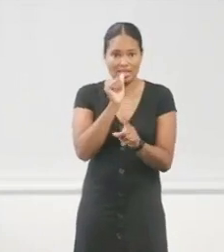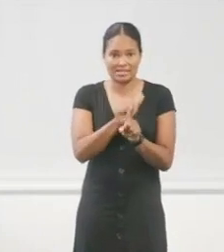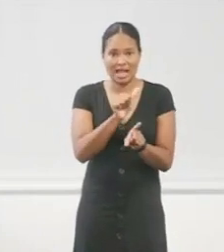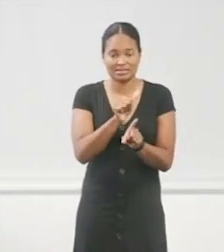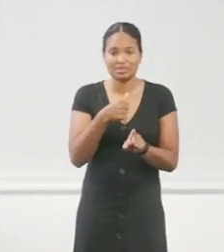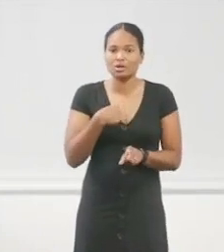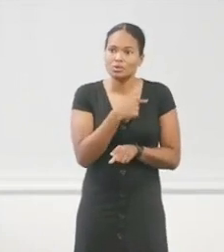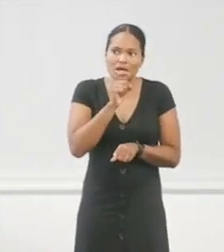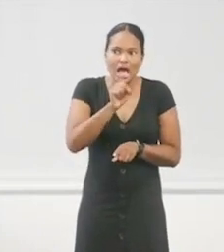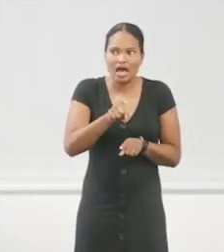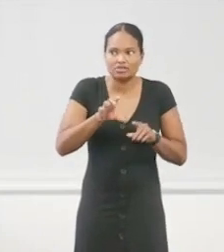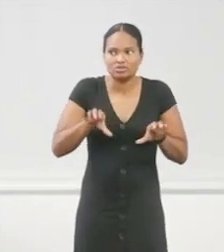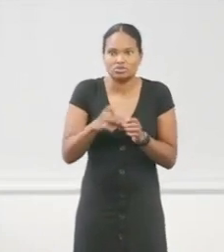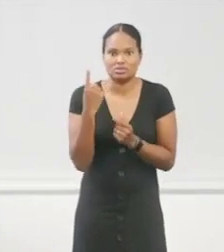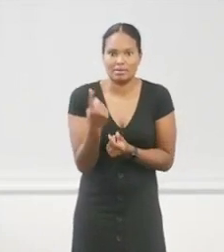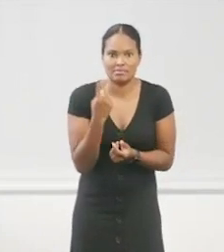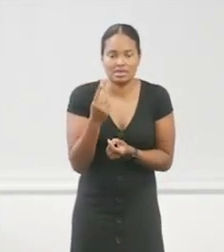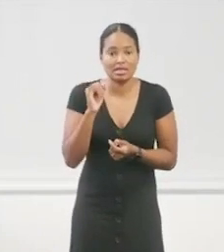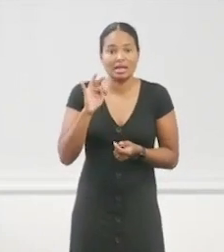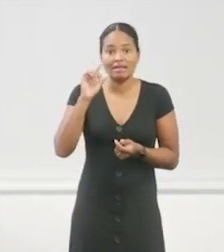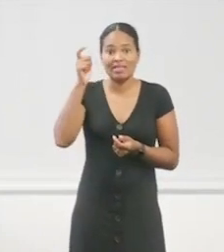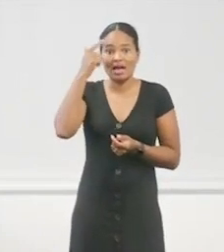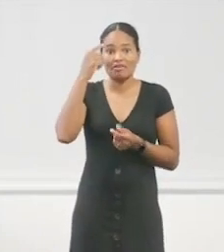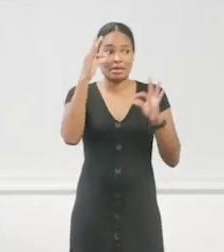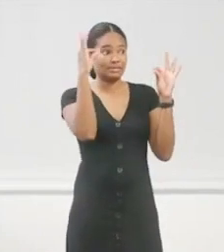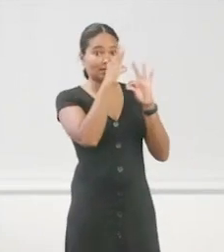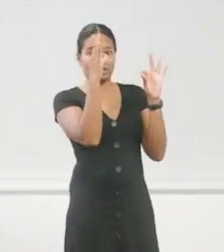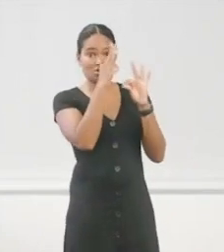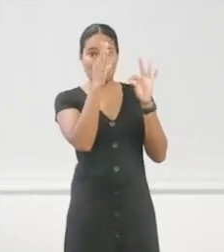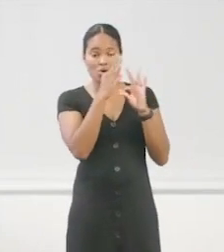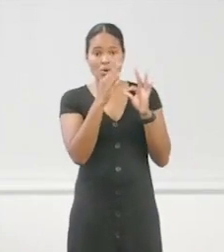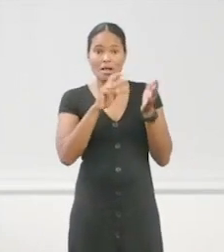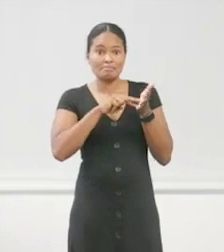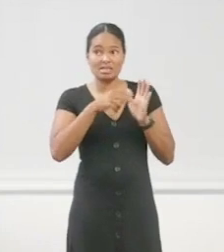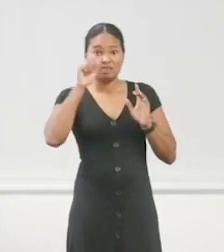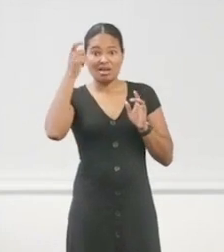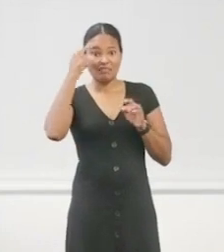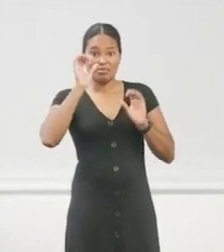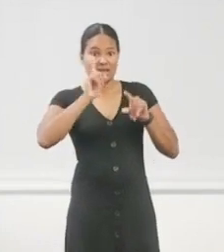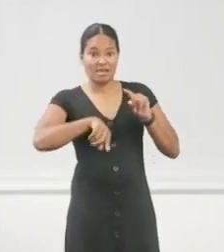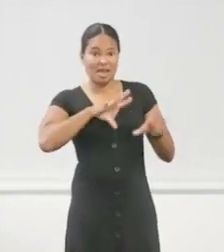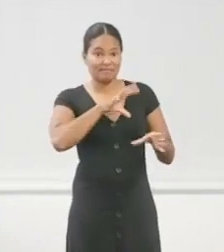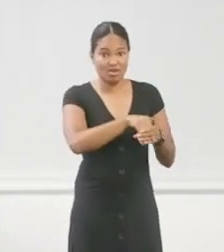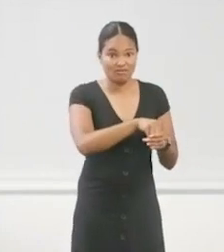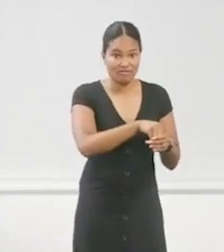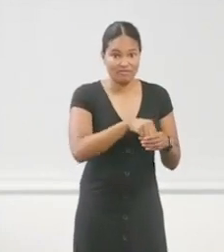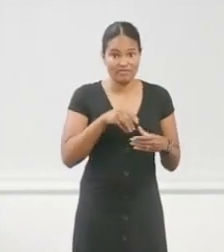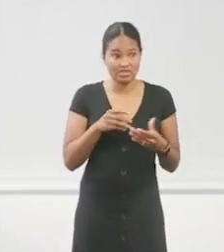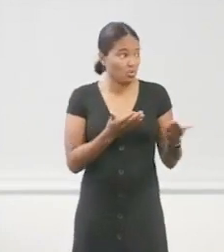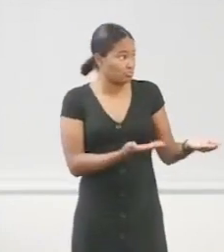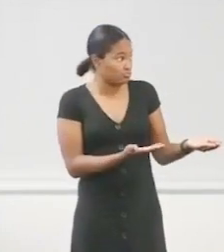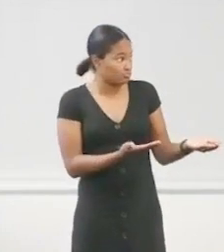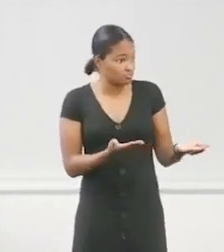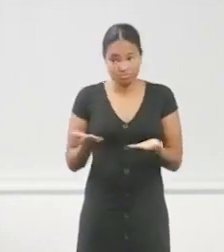something. And if the government doesn't know about it, it can't act on it. So, Jerry, do you want to talk about that?